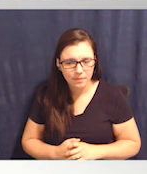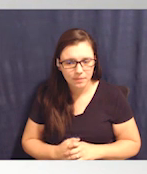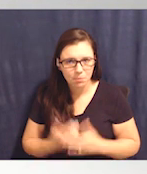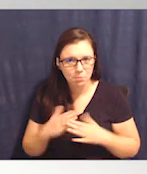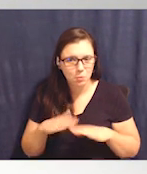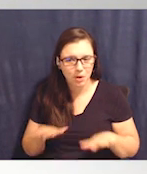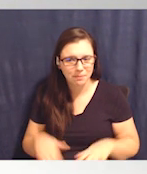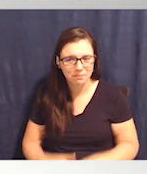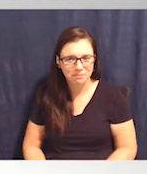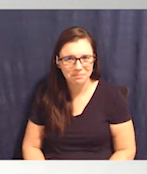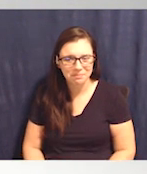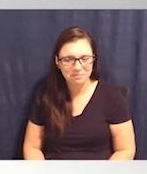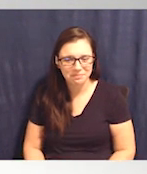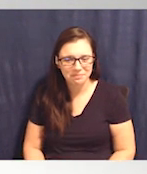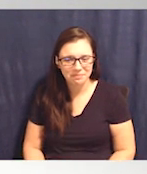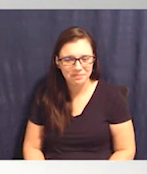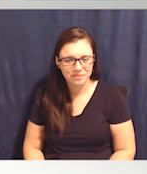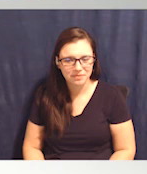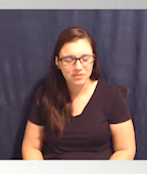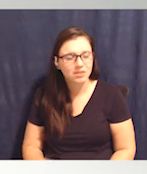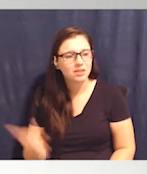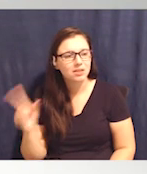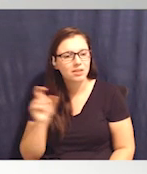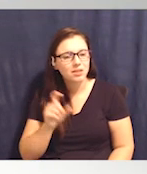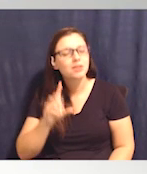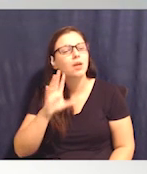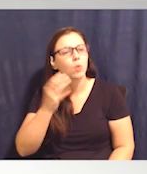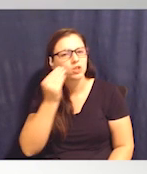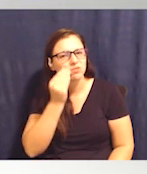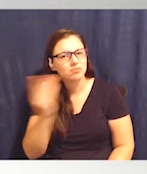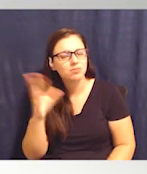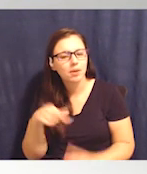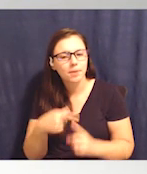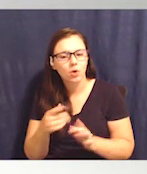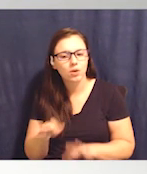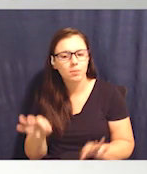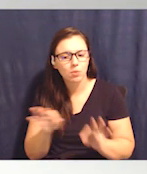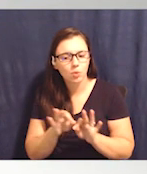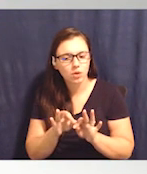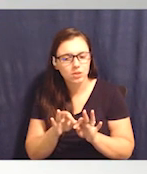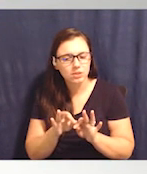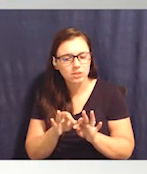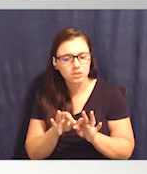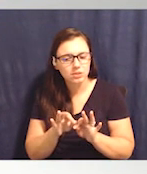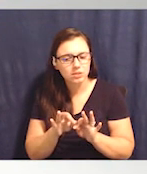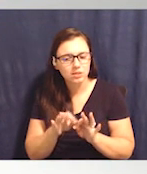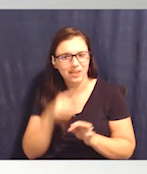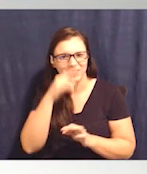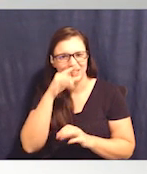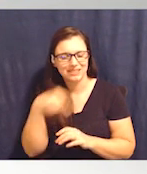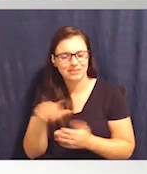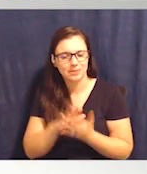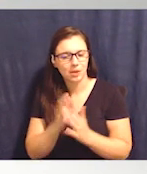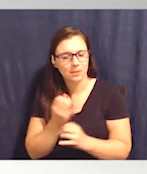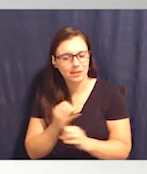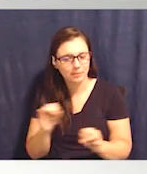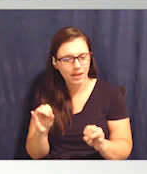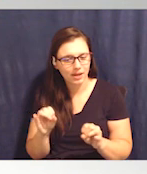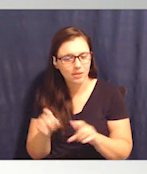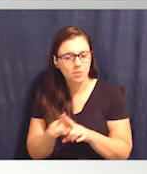Yeah, I just want to let everyone know about the importance of kids being independent and also being they're individual.